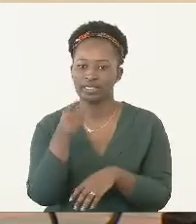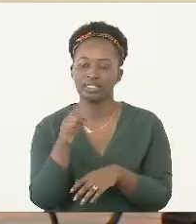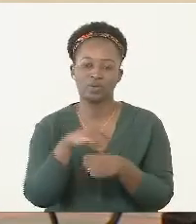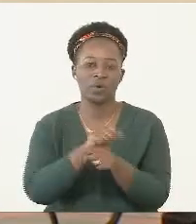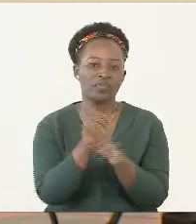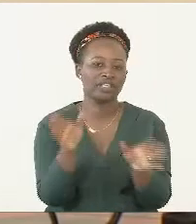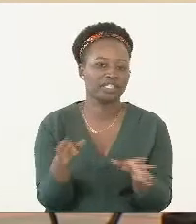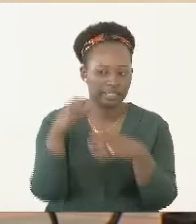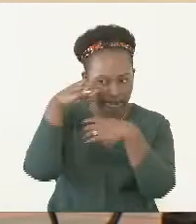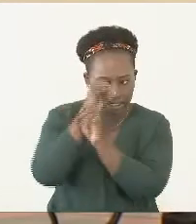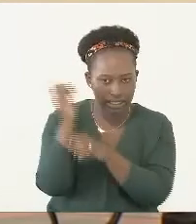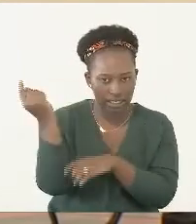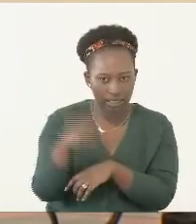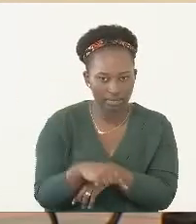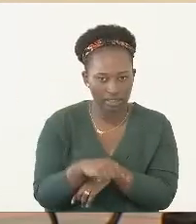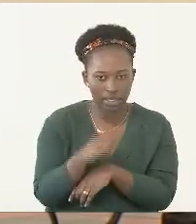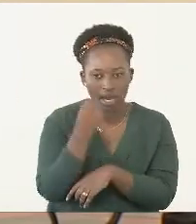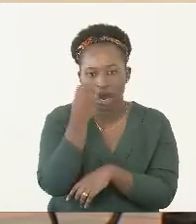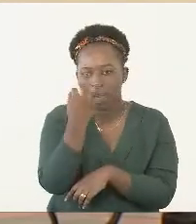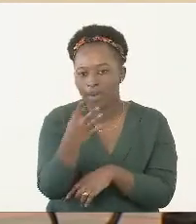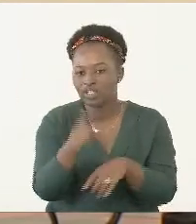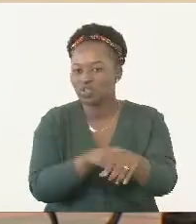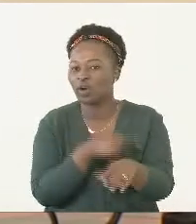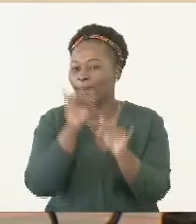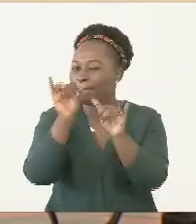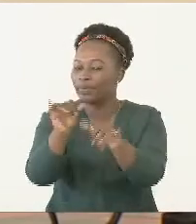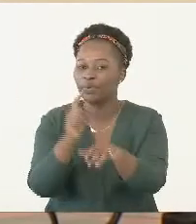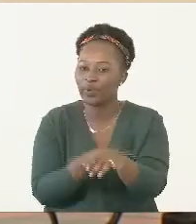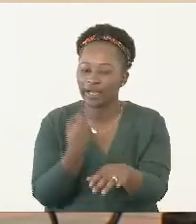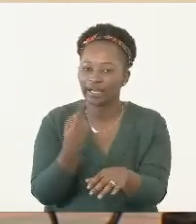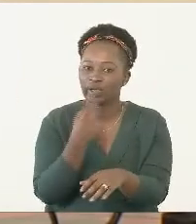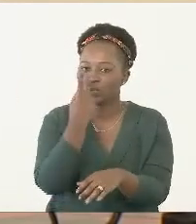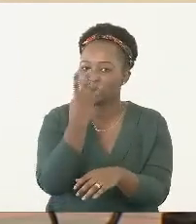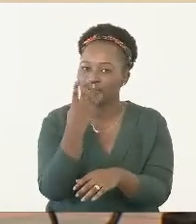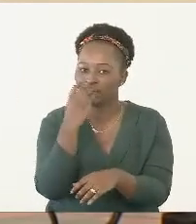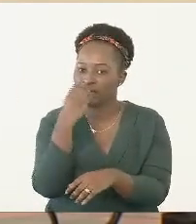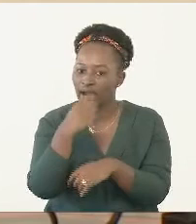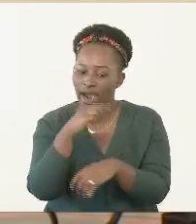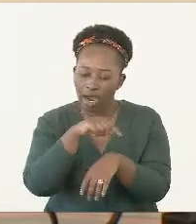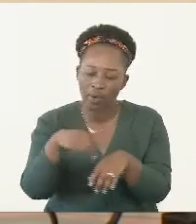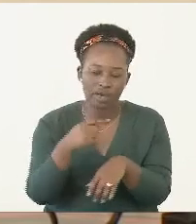tests come up, how much longer do they take? 24 hours? 2 days?